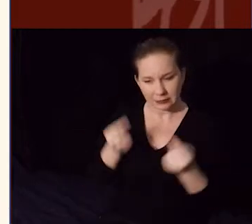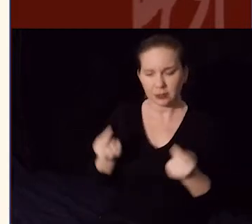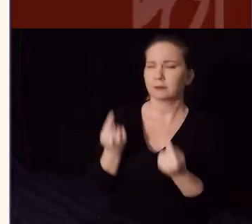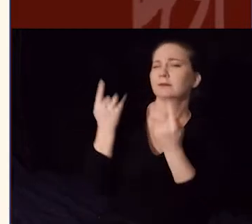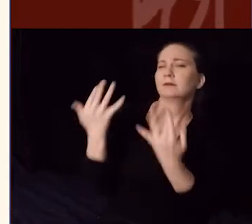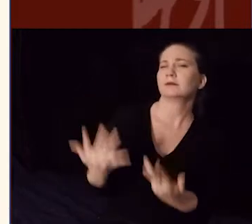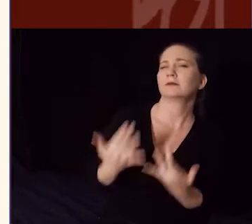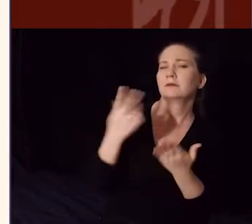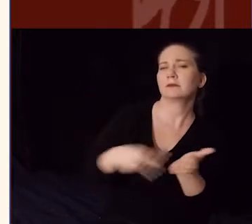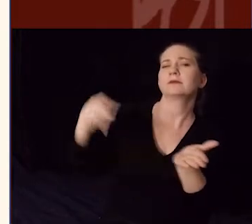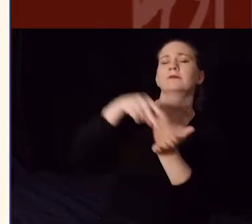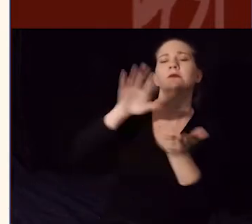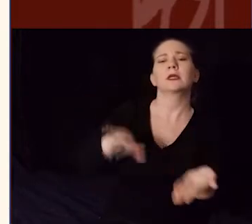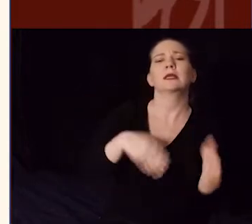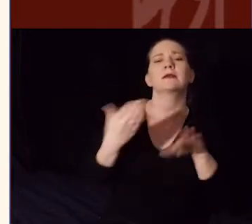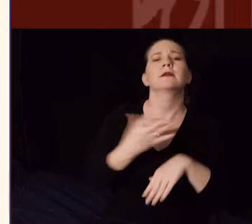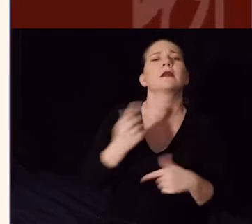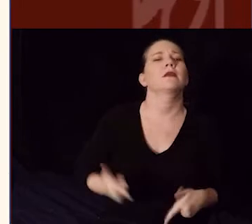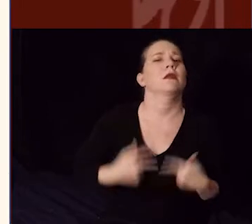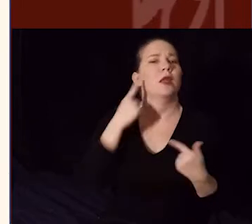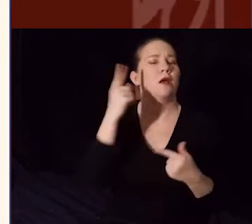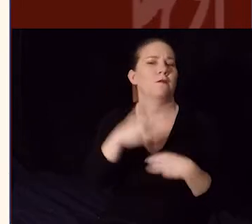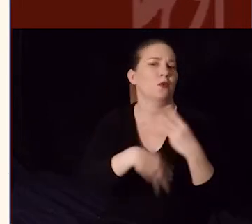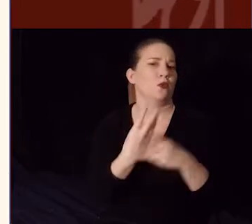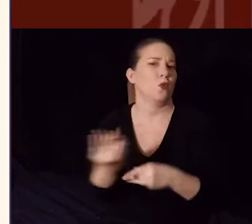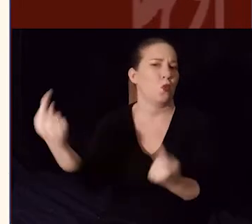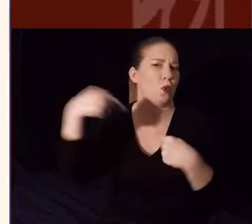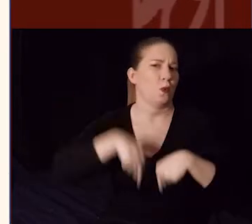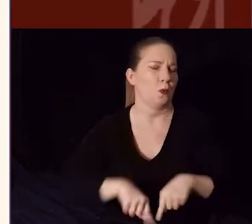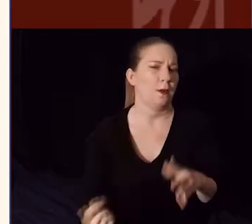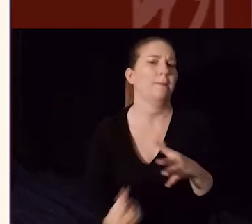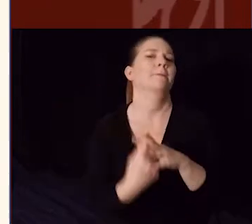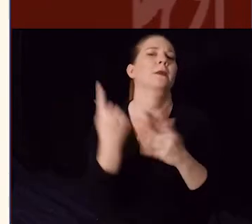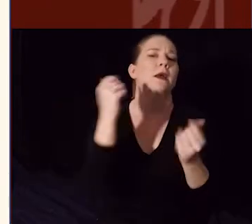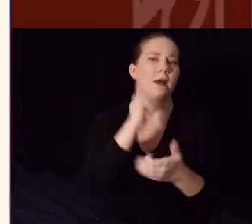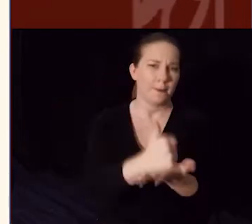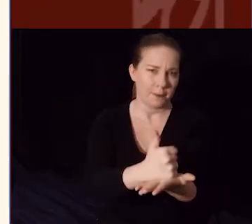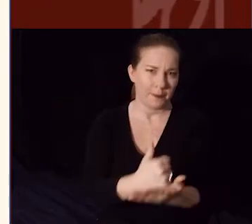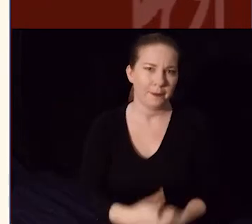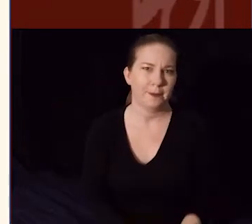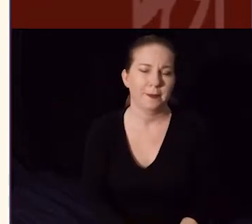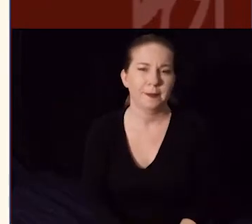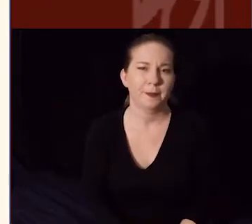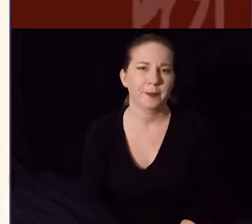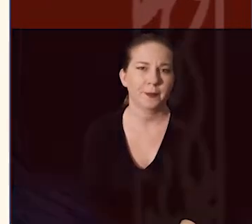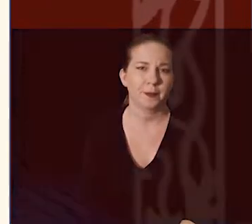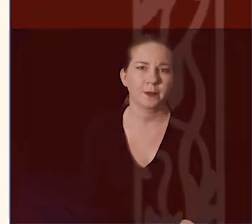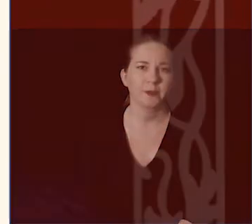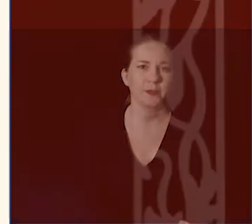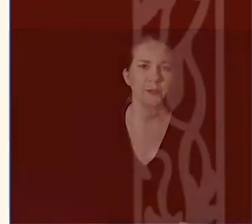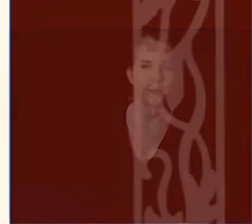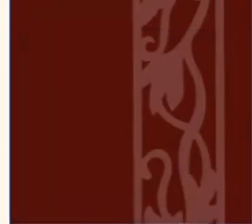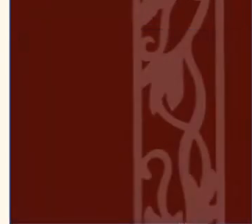sins. We look for the resurrection of the dead and the life of the world to come. Amen.